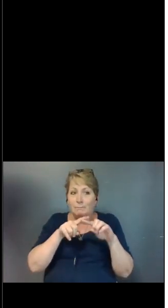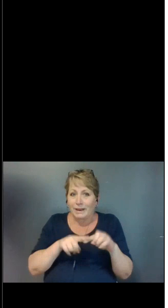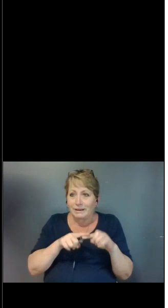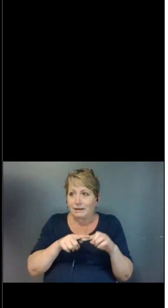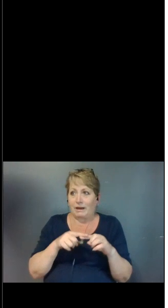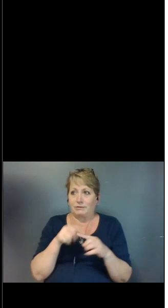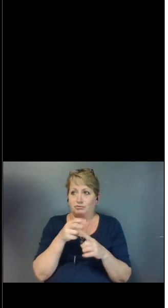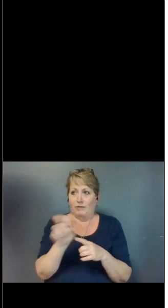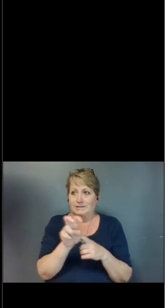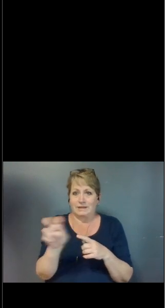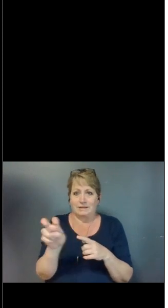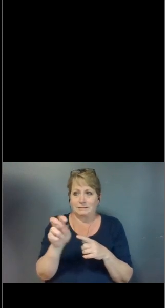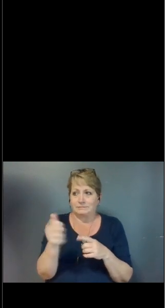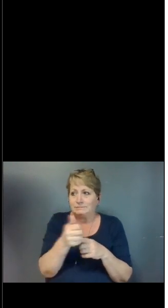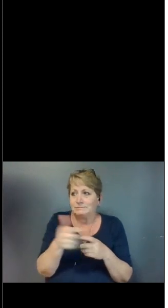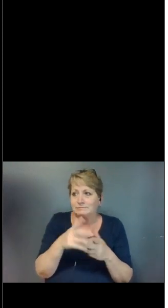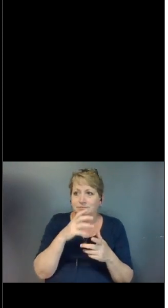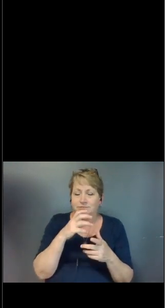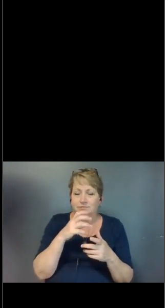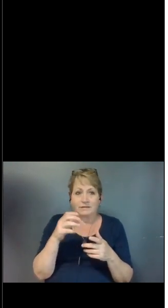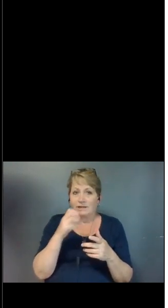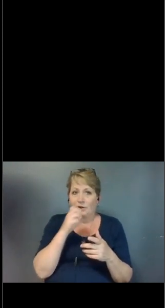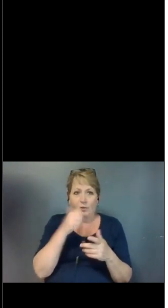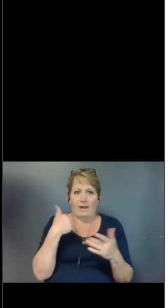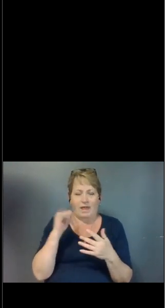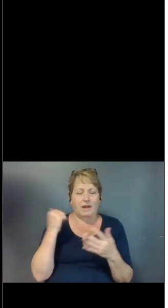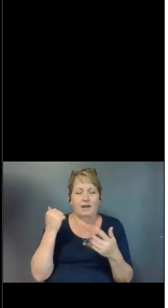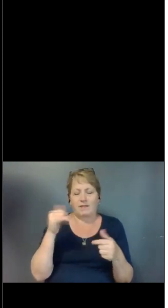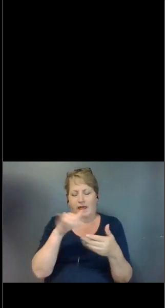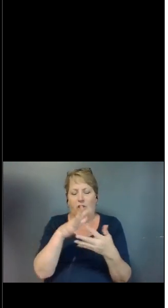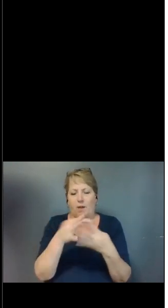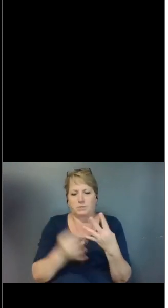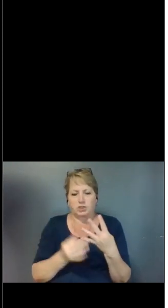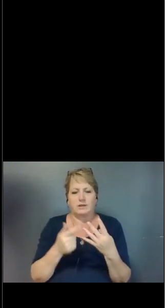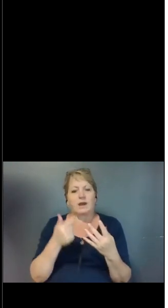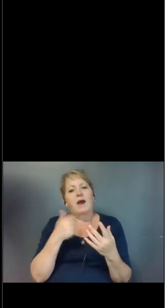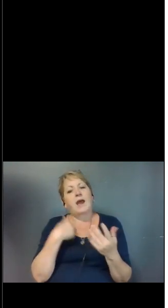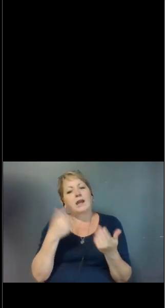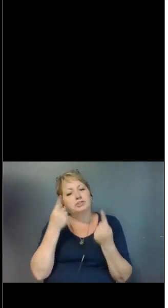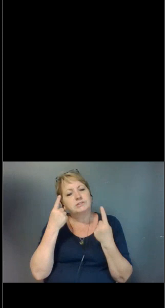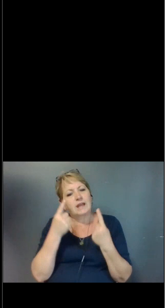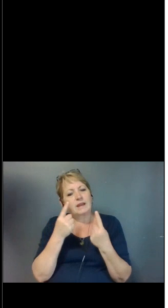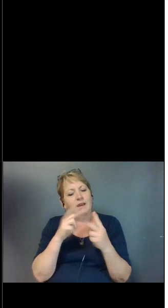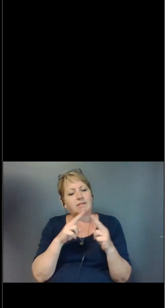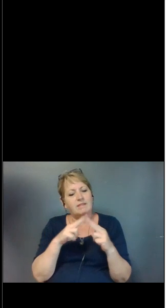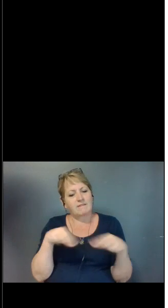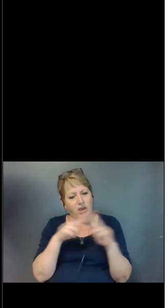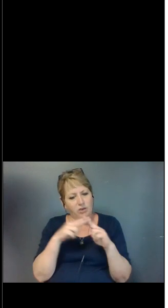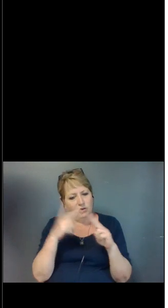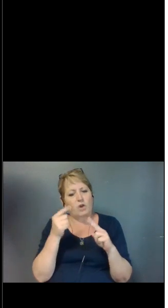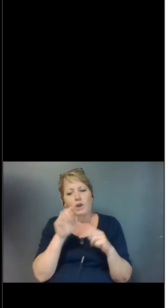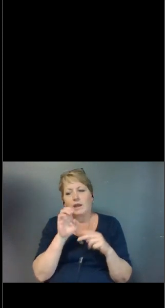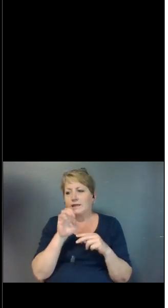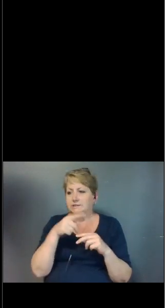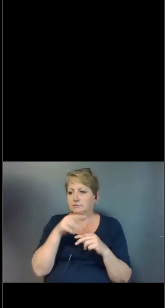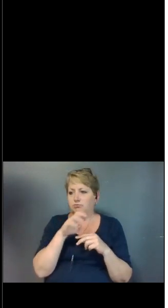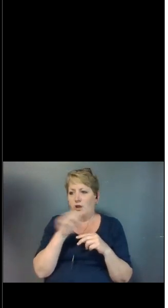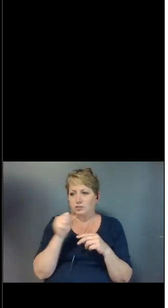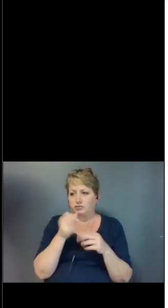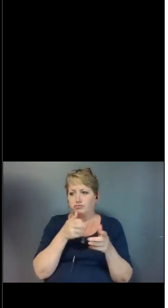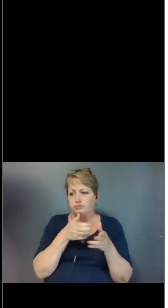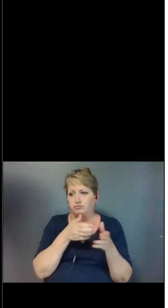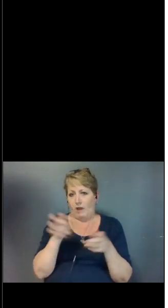option. I want to finish by saying I understand the value of express routes and taking vehicles off the road.